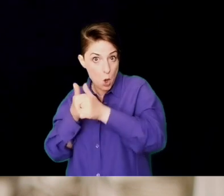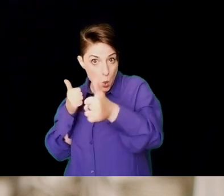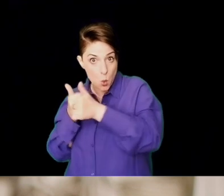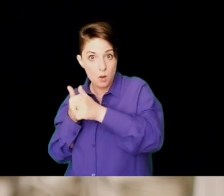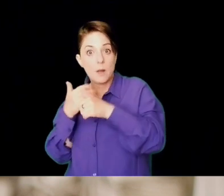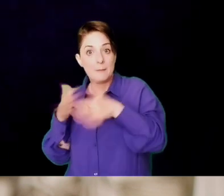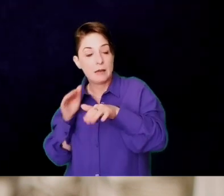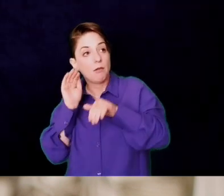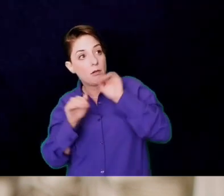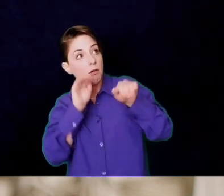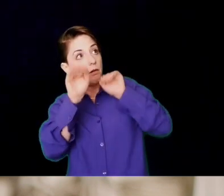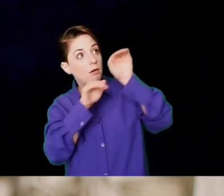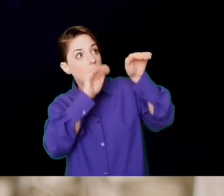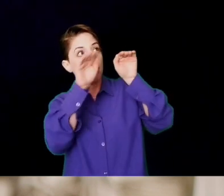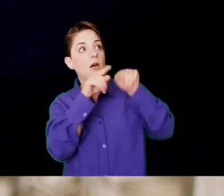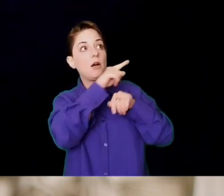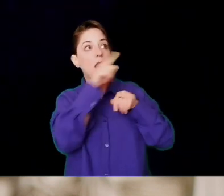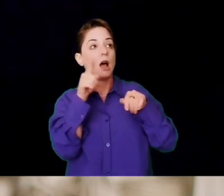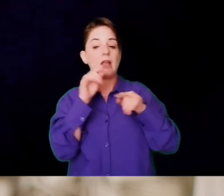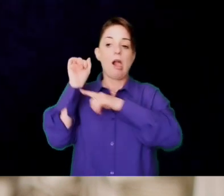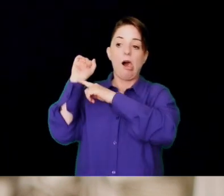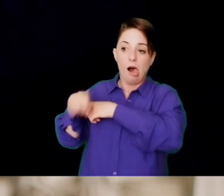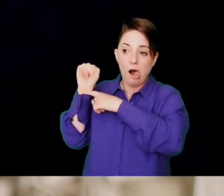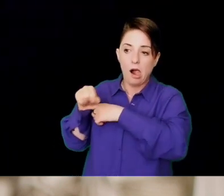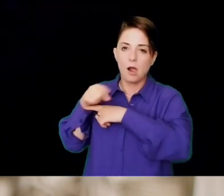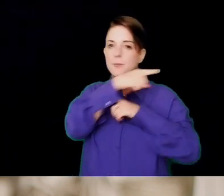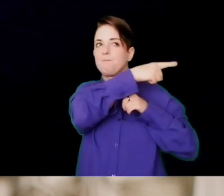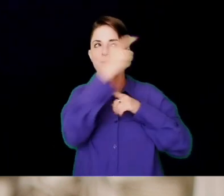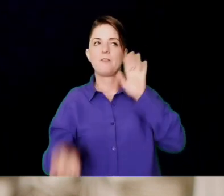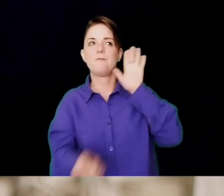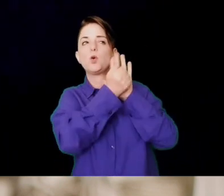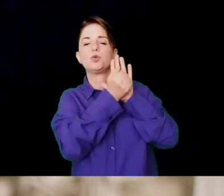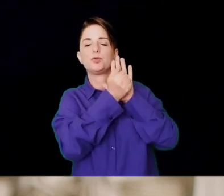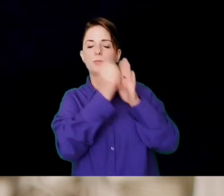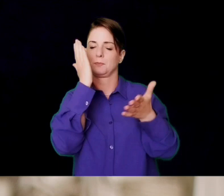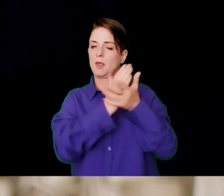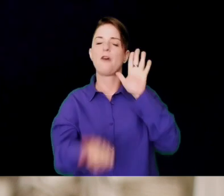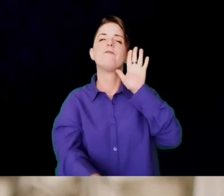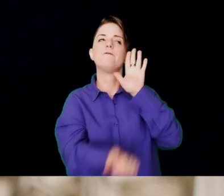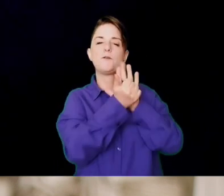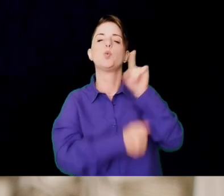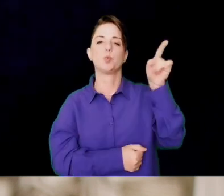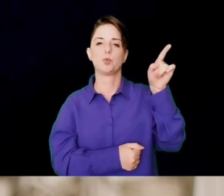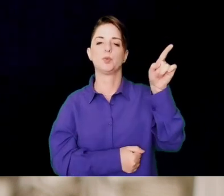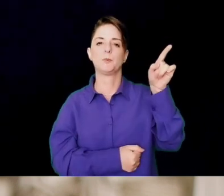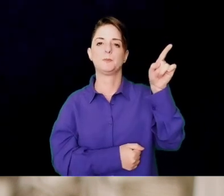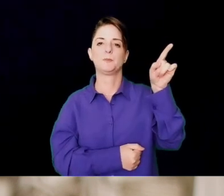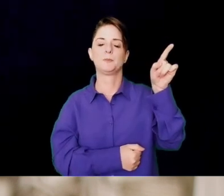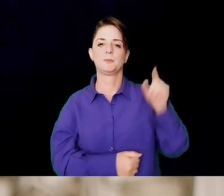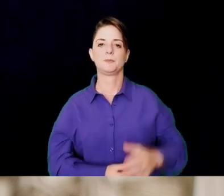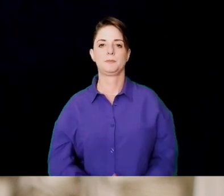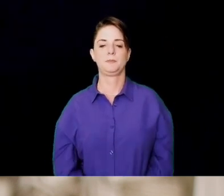had approached anyone else now, they'd be fools not to speak to them. Absolute fools.